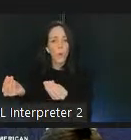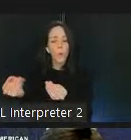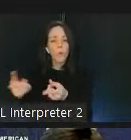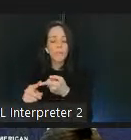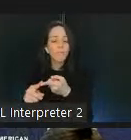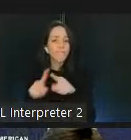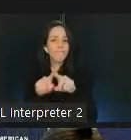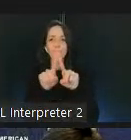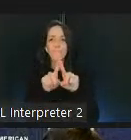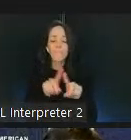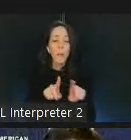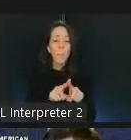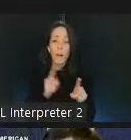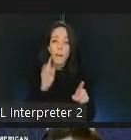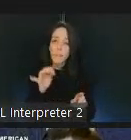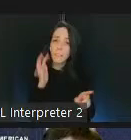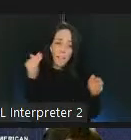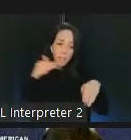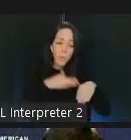service mission.